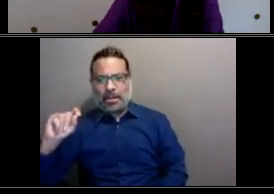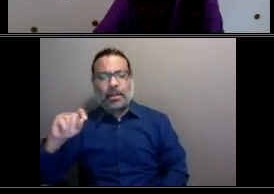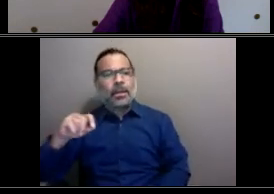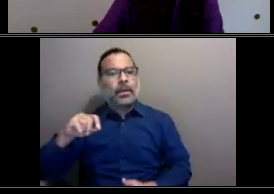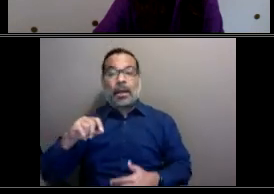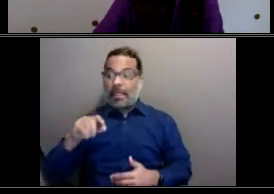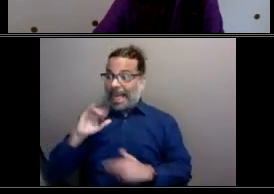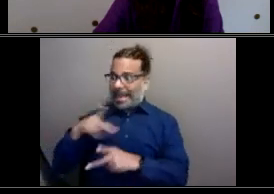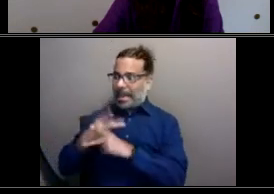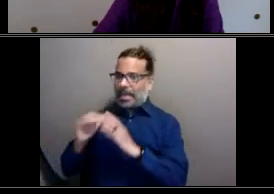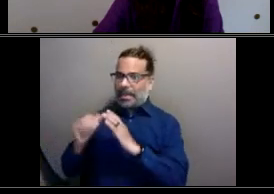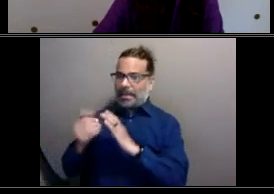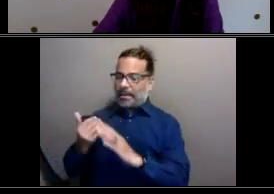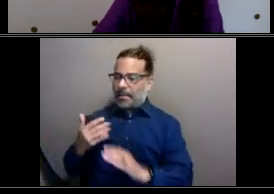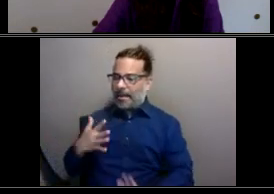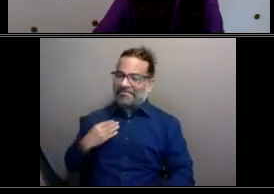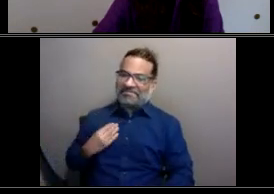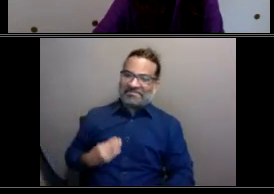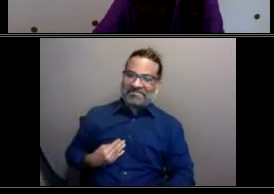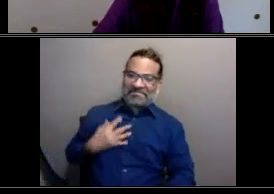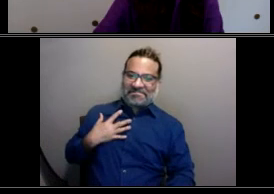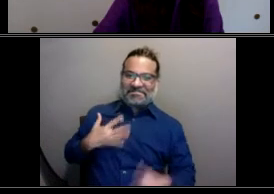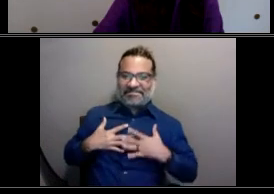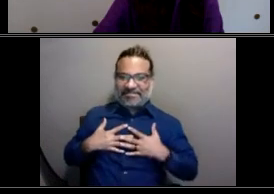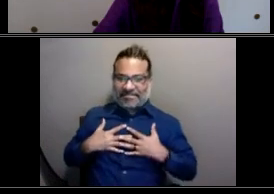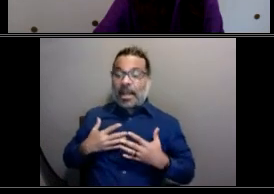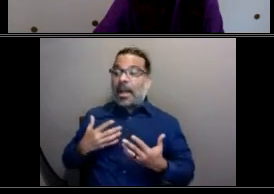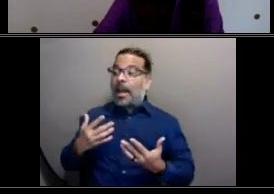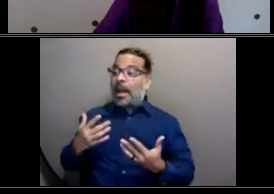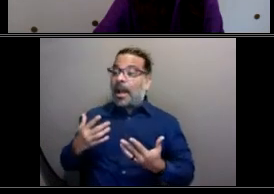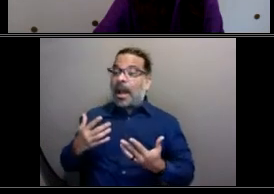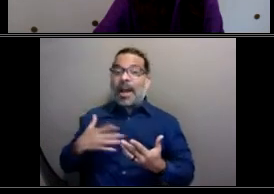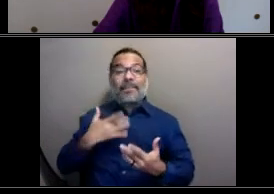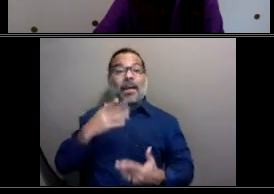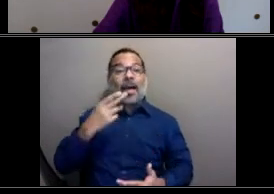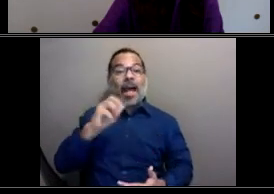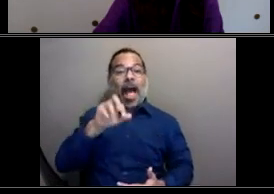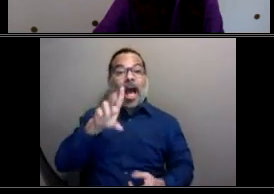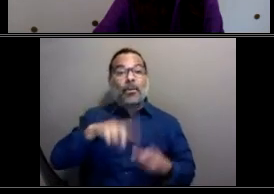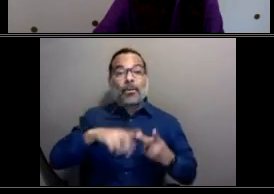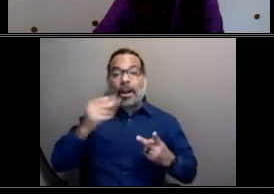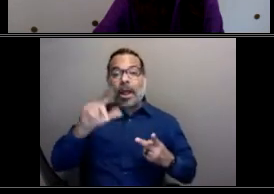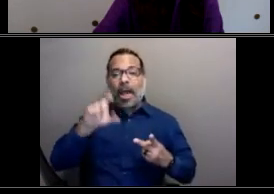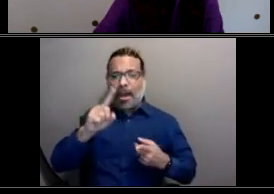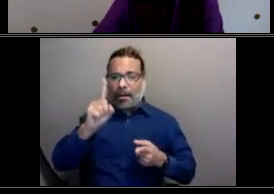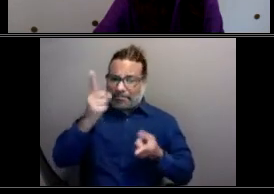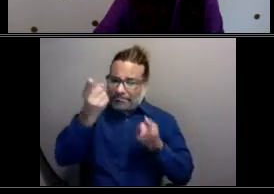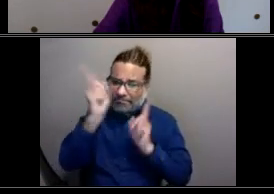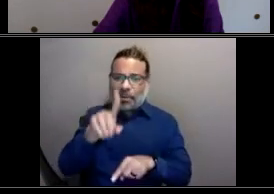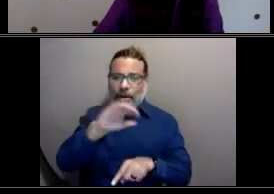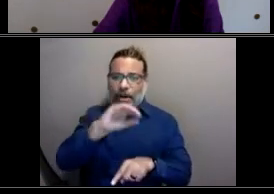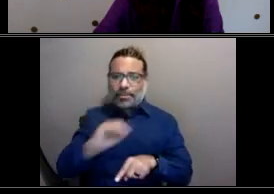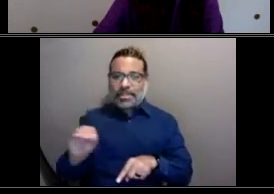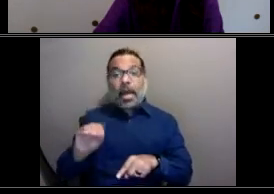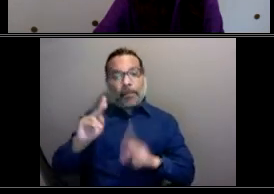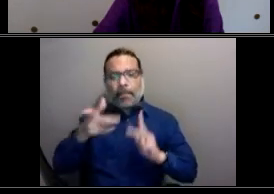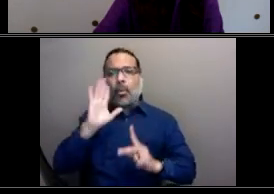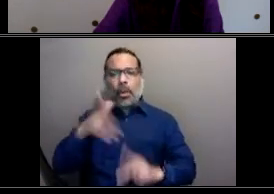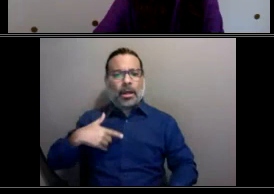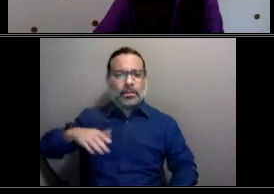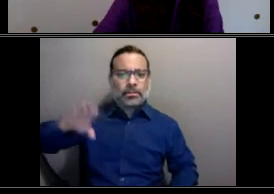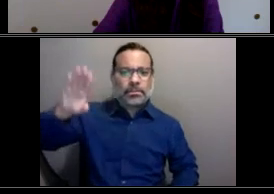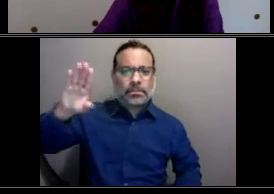emails like that which make me really happy. And I think Howard and Hale are 100% right in what they're saying about, that people will step up. And I think you're going to